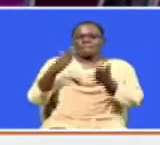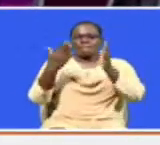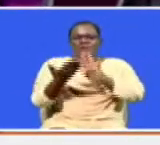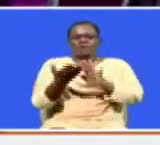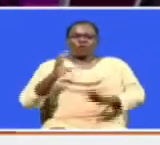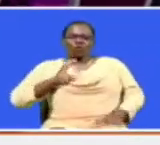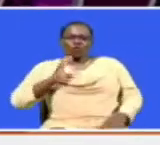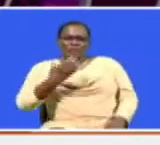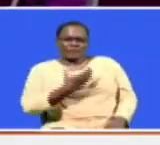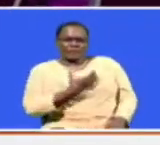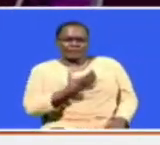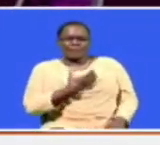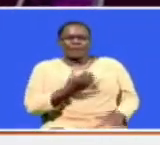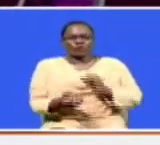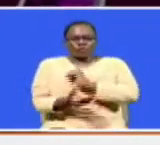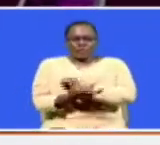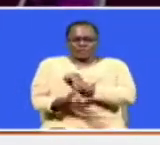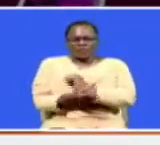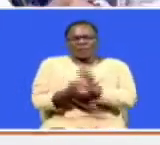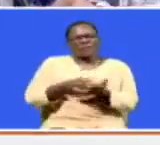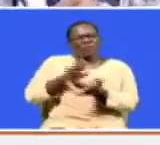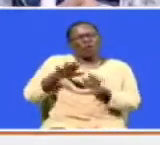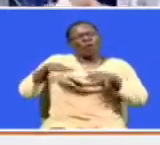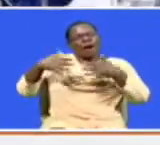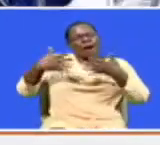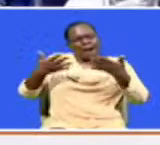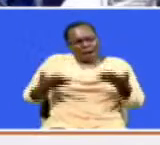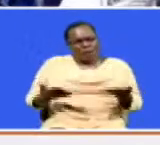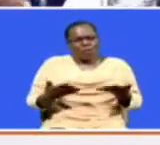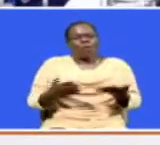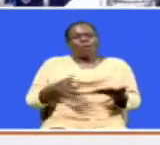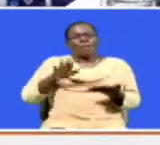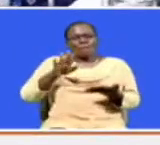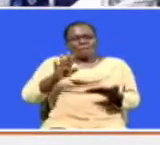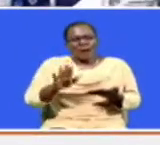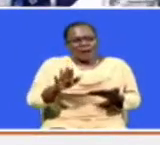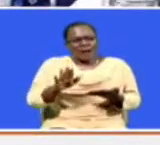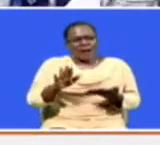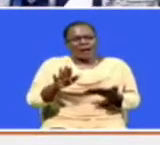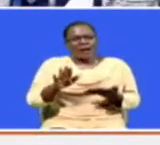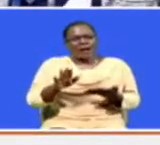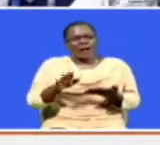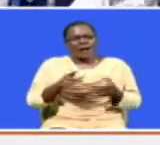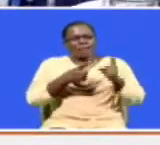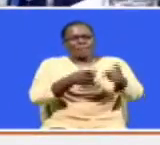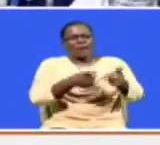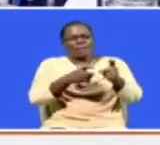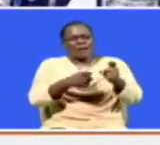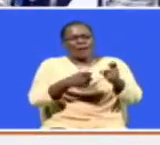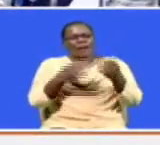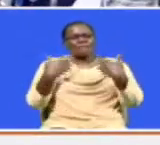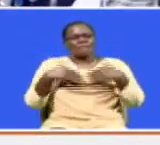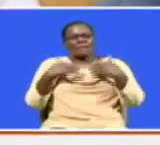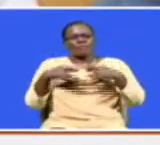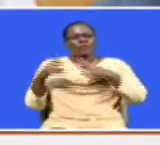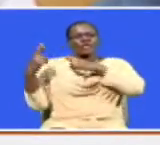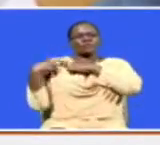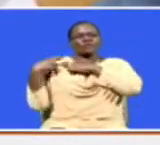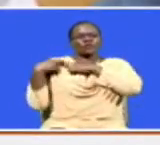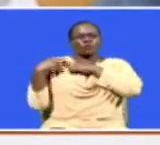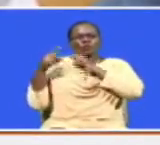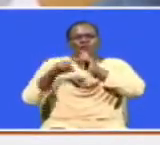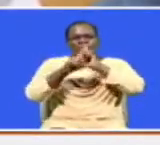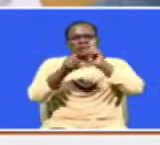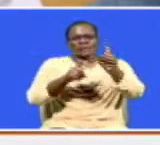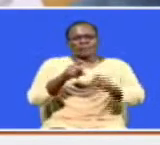Julius Melly-led committee to shed more light as to how they have stopped and prosecuted faces behind exam malpractice. A